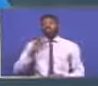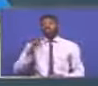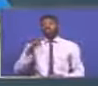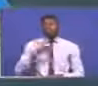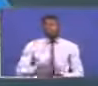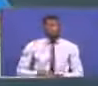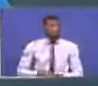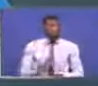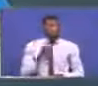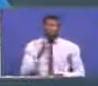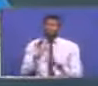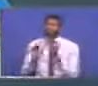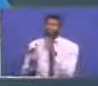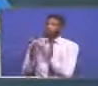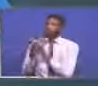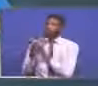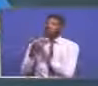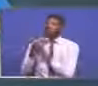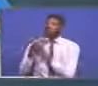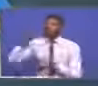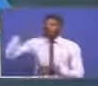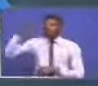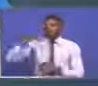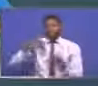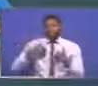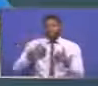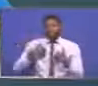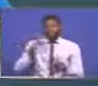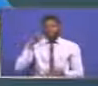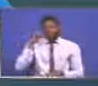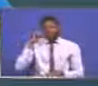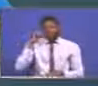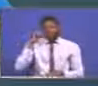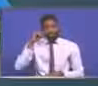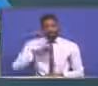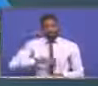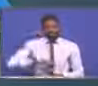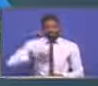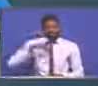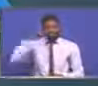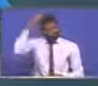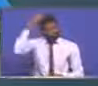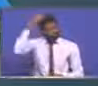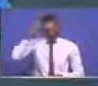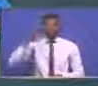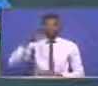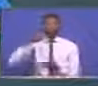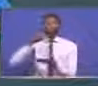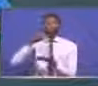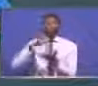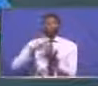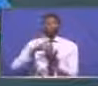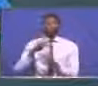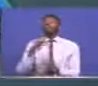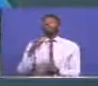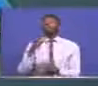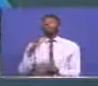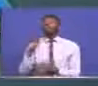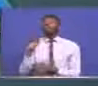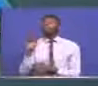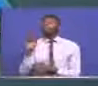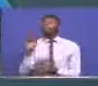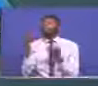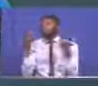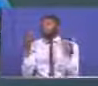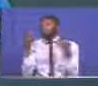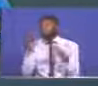region wake up to sunny intervals, areas of Mombasa, Malindi and Lamu. In the capital city, Meru, Nyeri and its environs, light rains